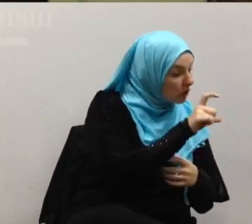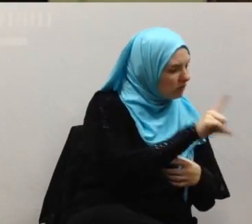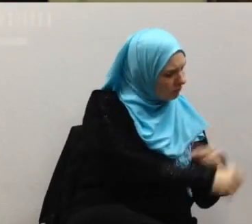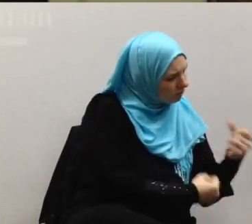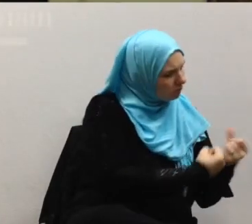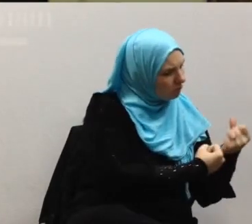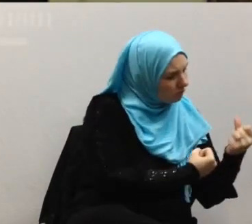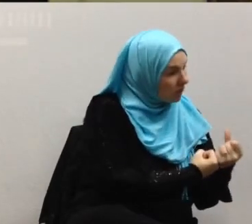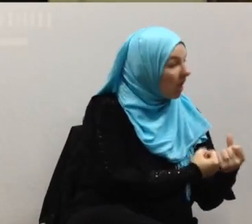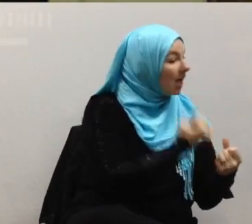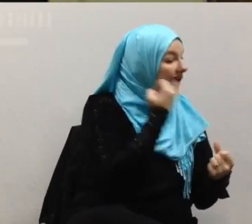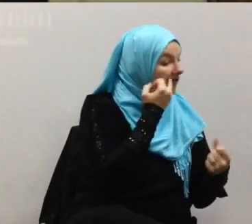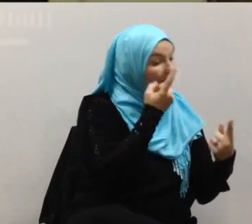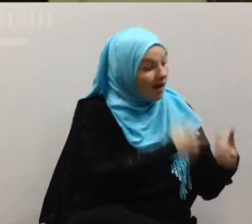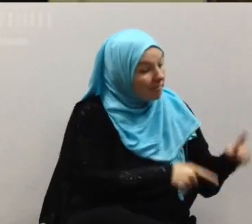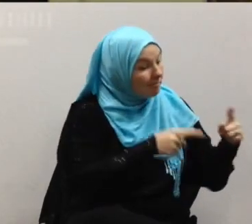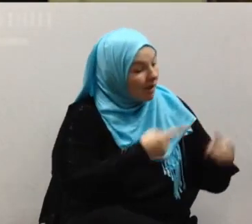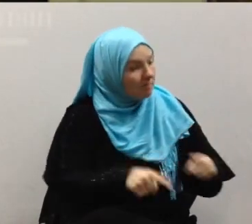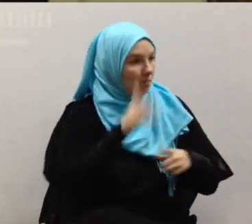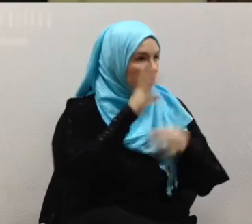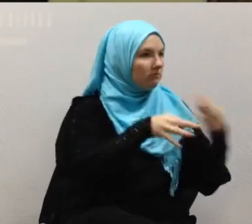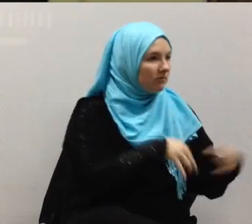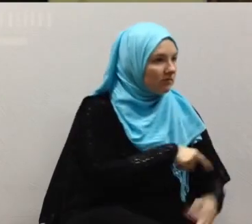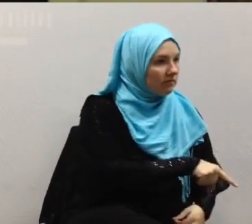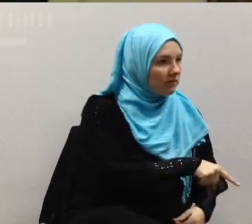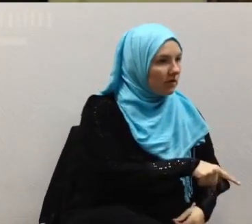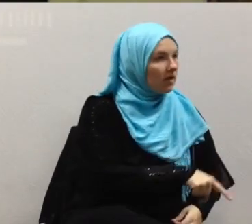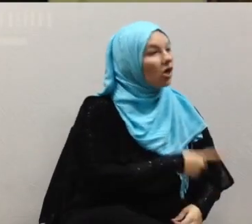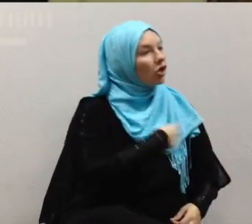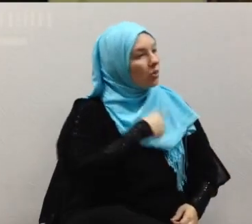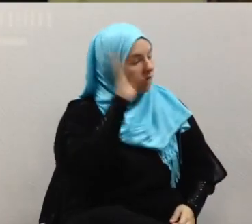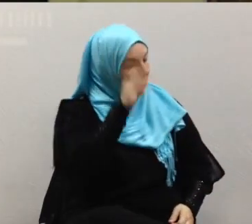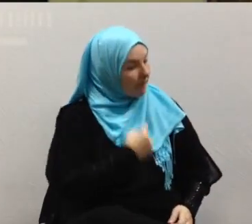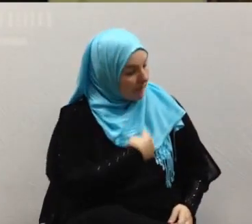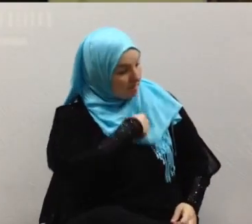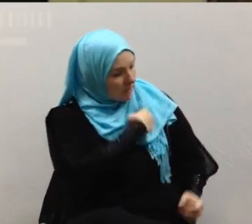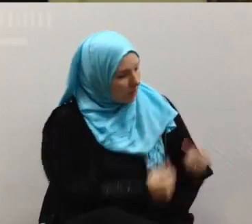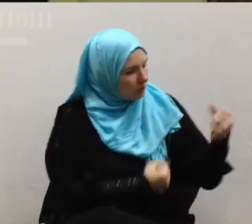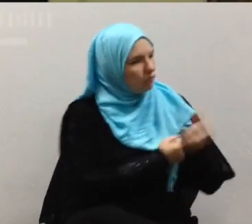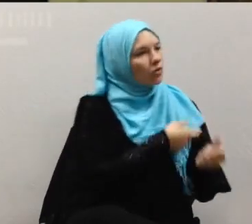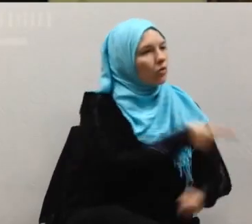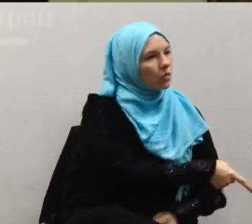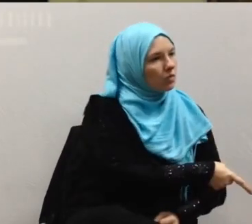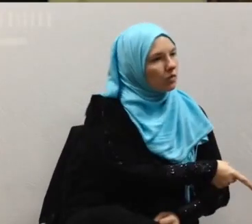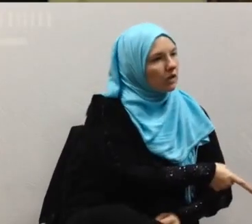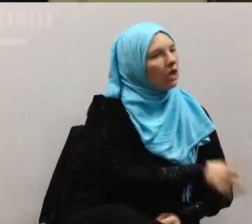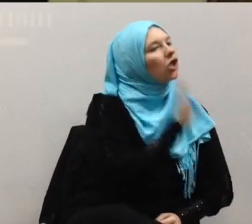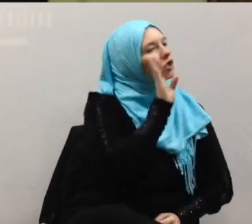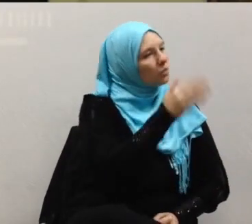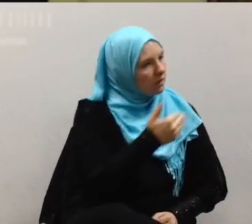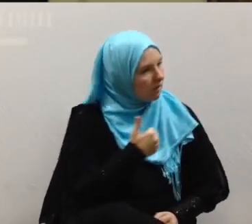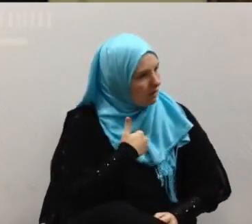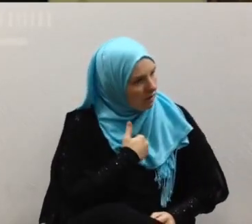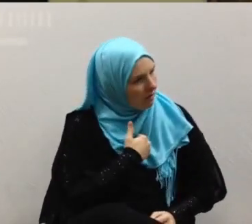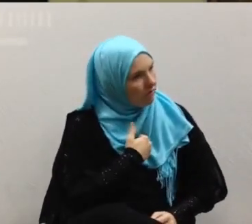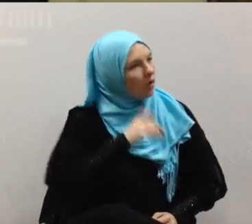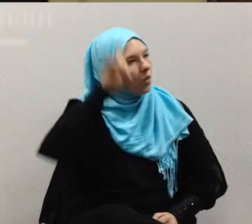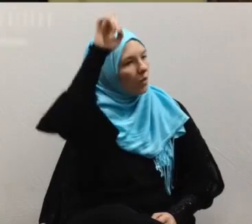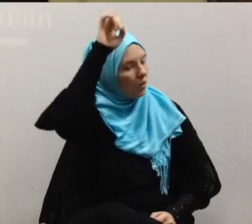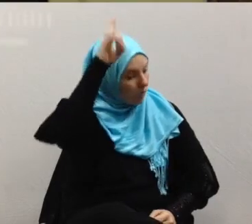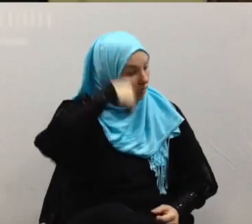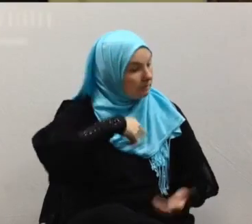happen, and you will have me taking your back, and you will have me taking down your